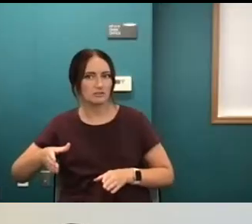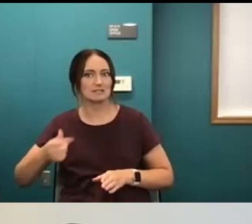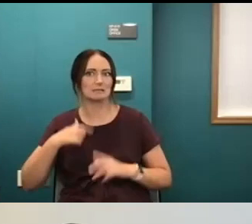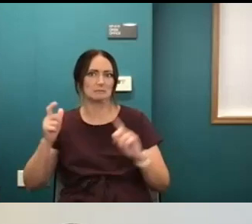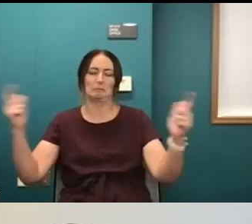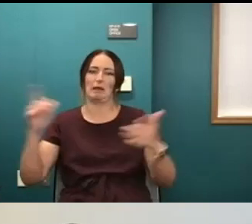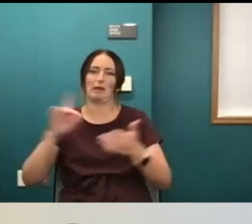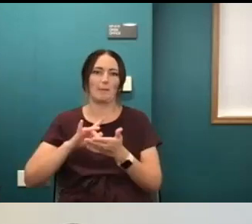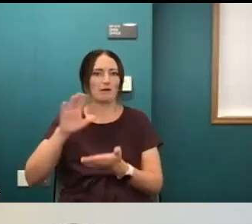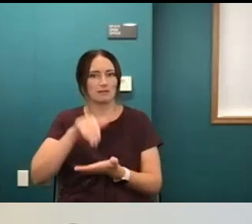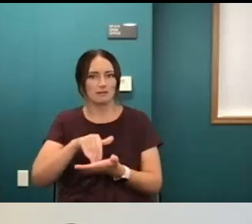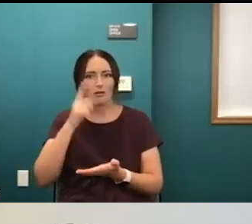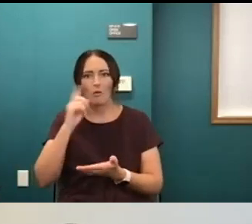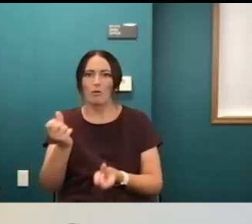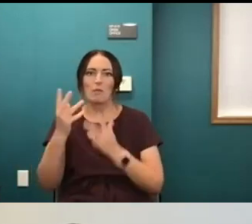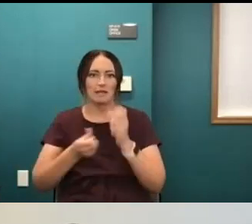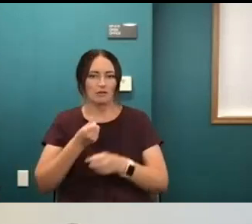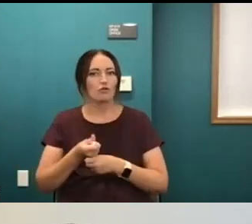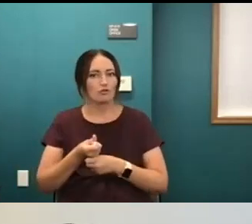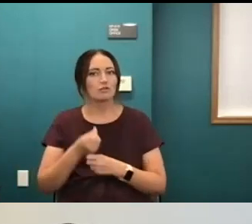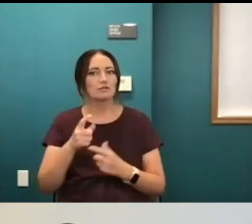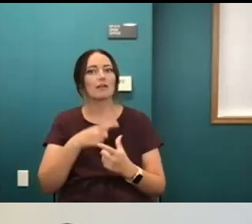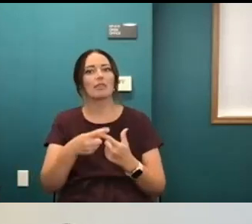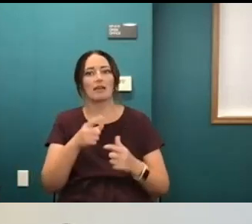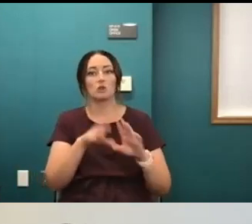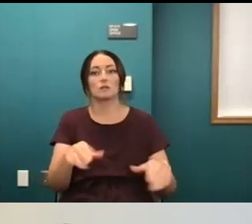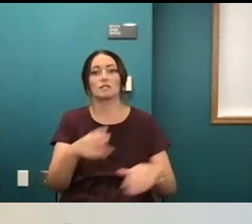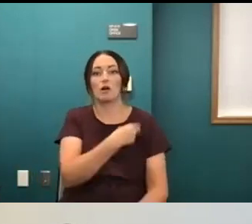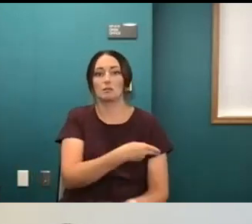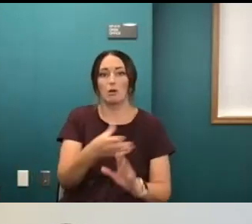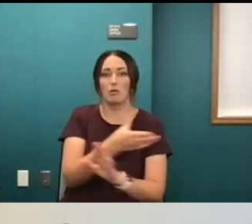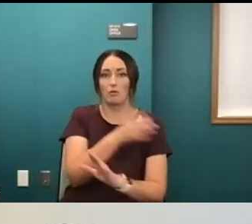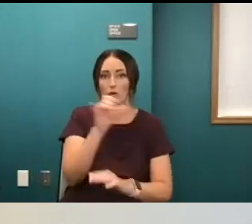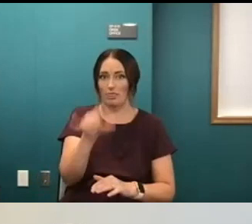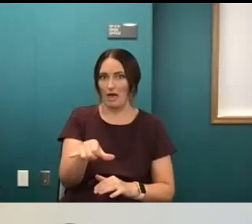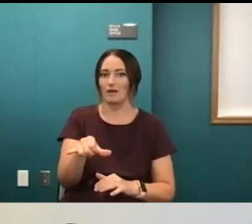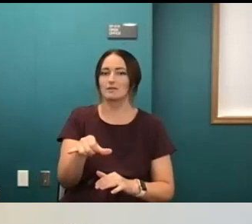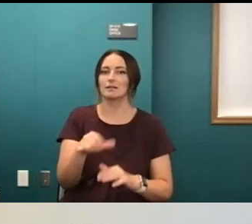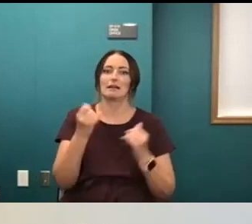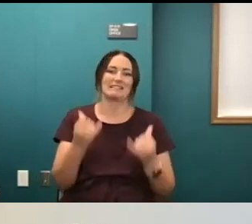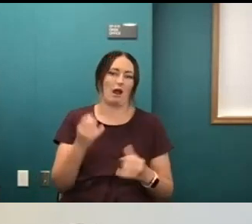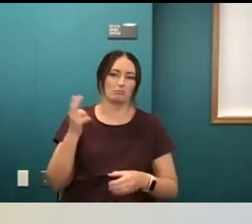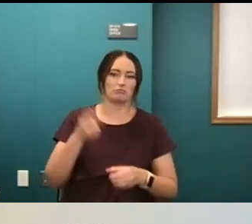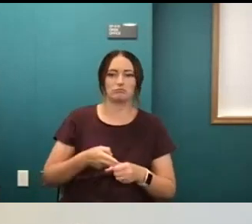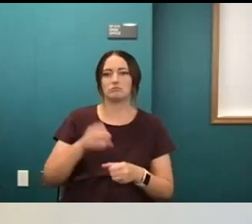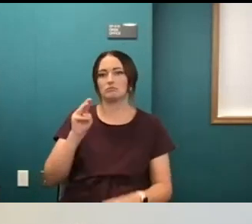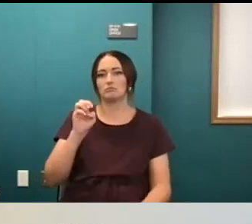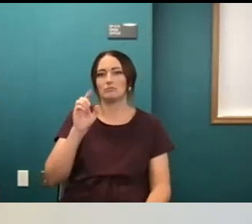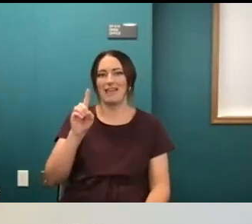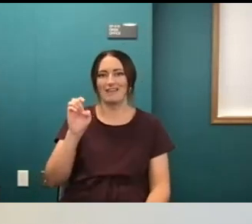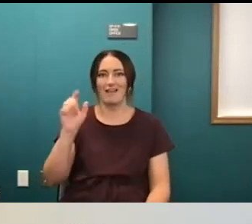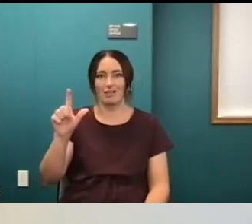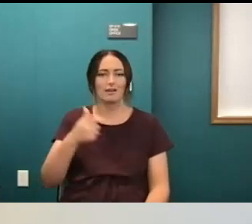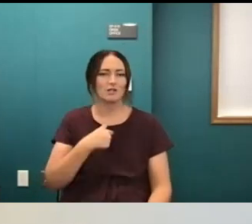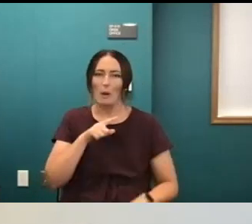center for a number of years, and then a children's hospital before that, prior to coming to Medell. So while I can't relate to being in your